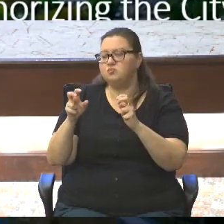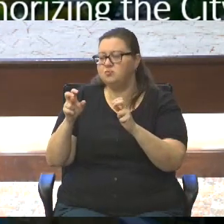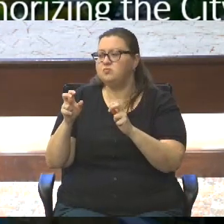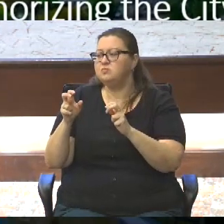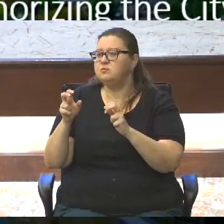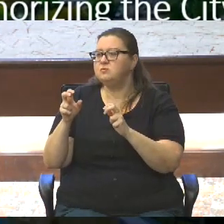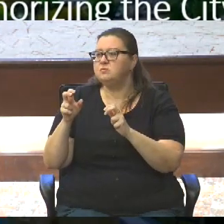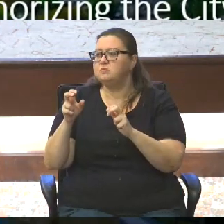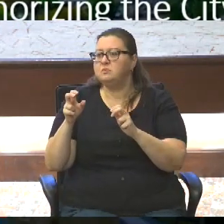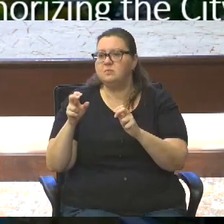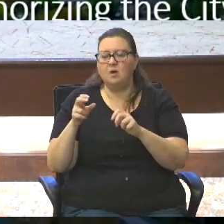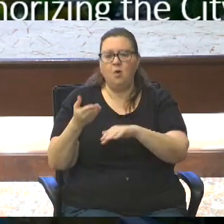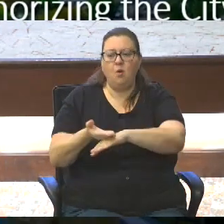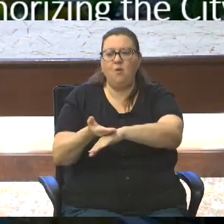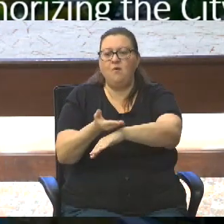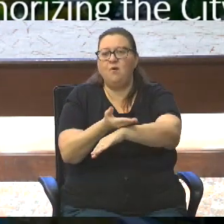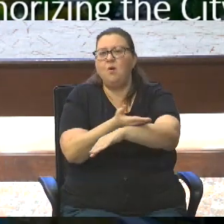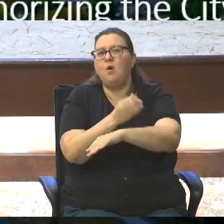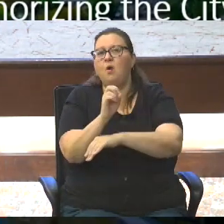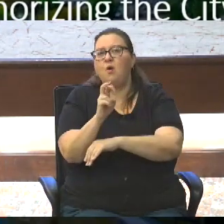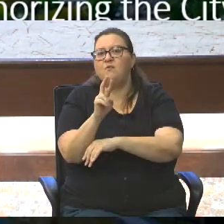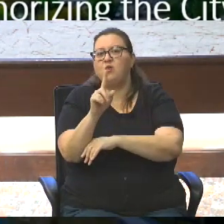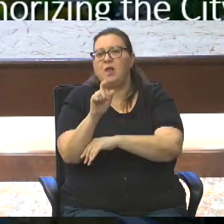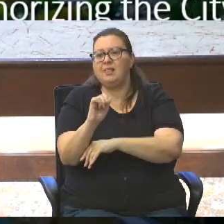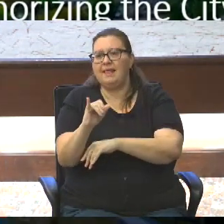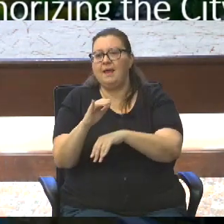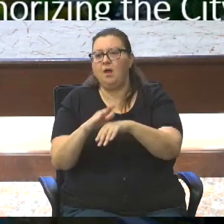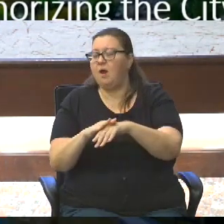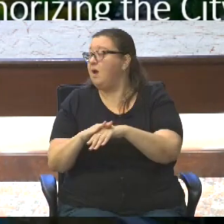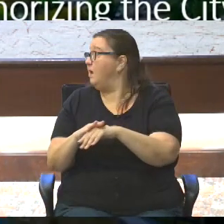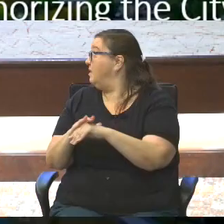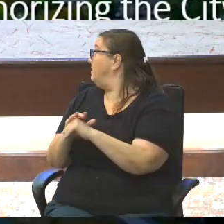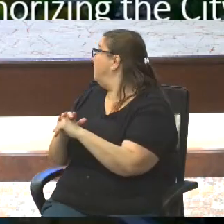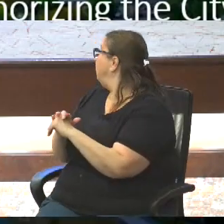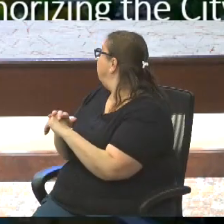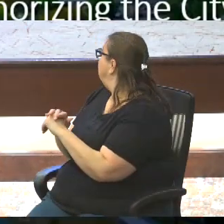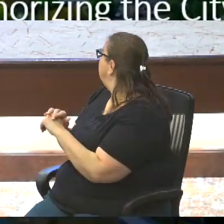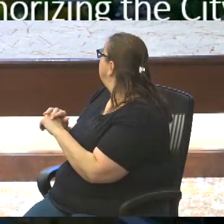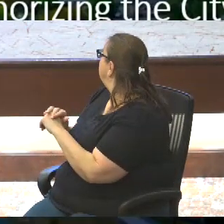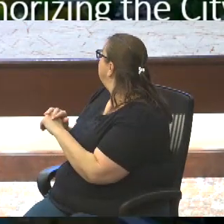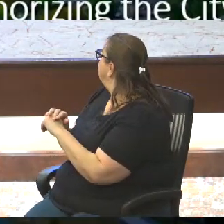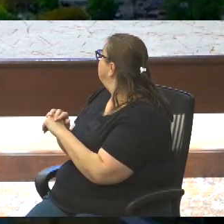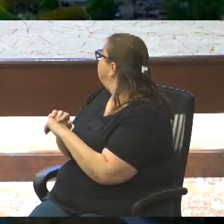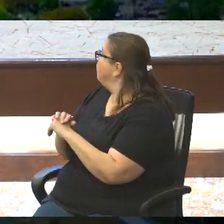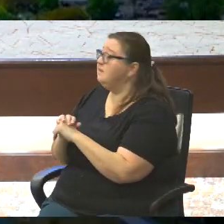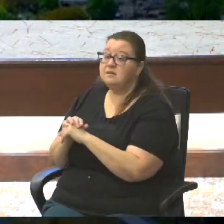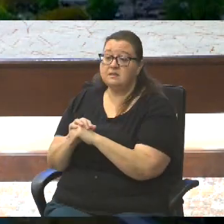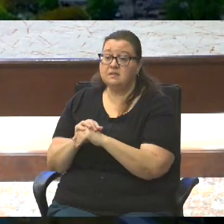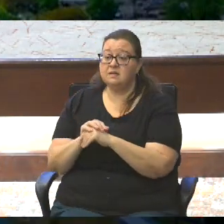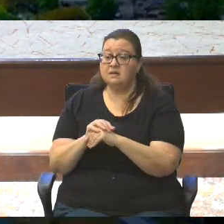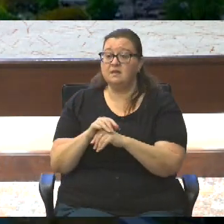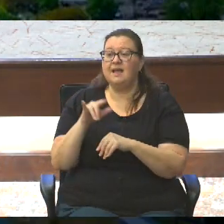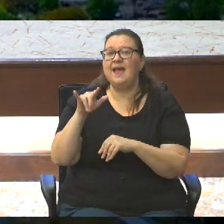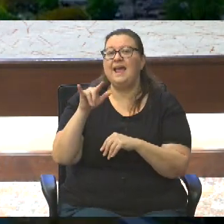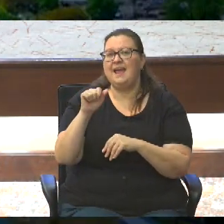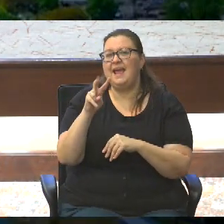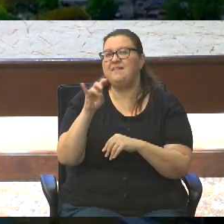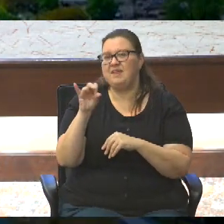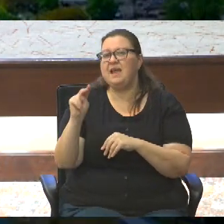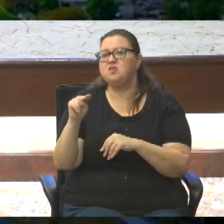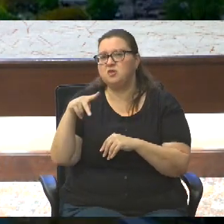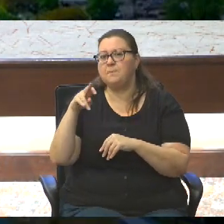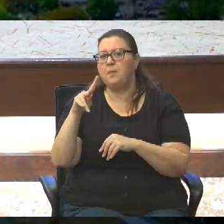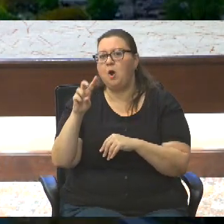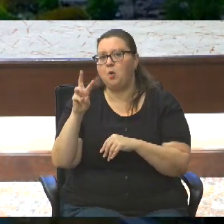do a mill and overlay on Aviation Parkway of $2.1 million. The contract on your agenda tonight would award that work to